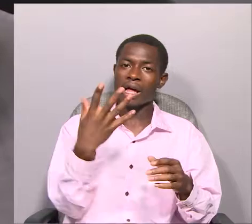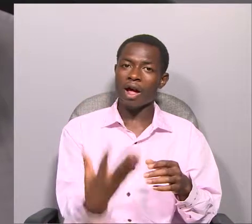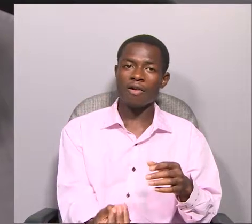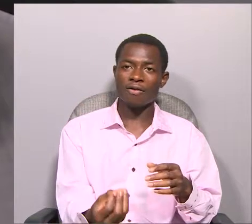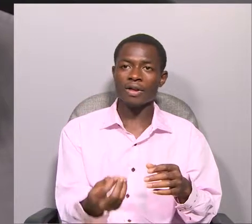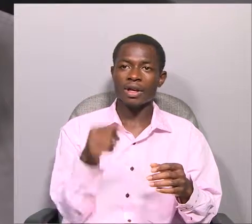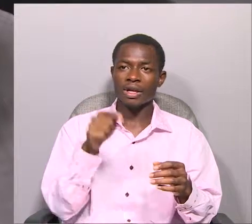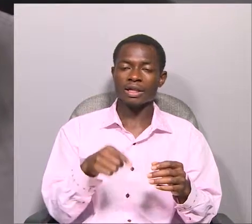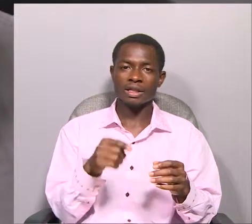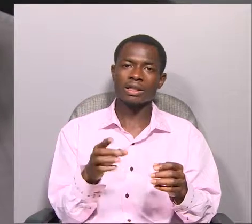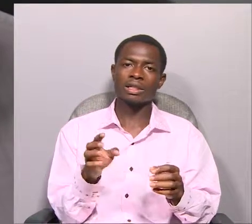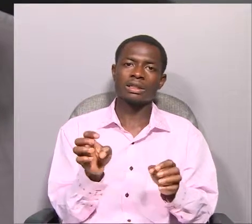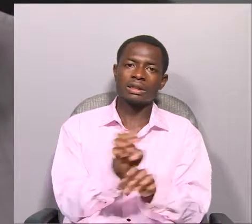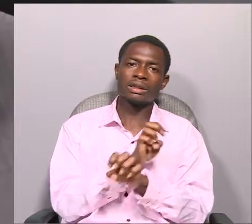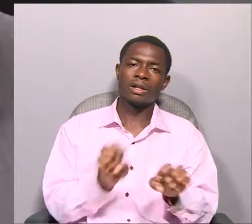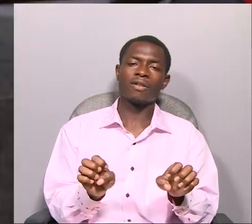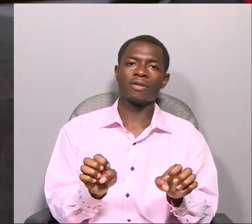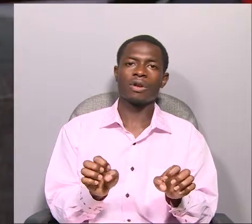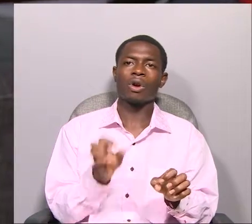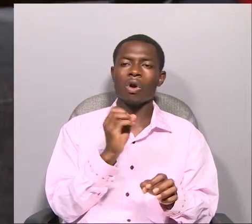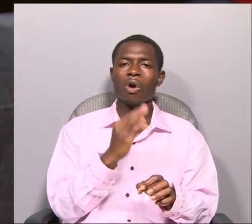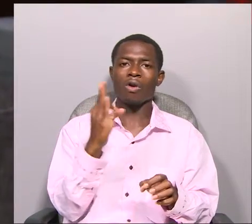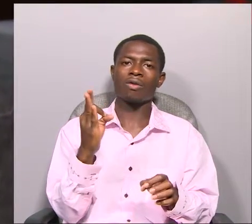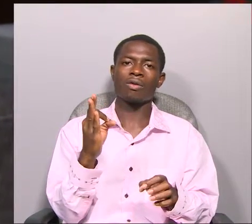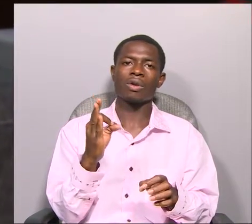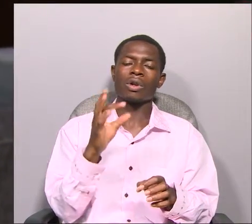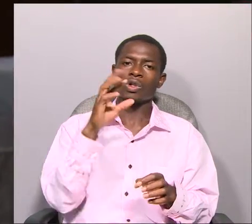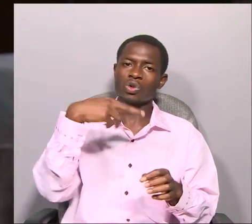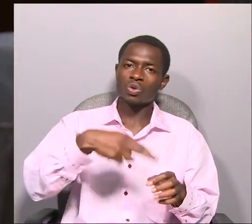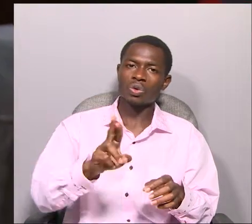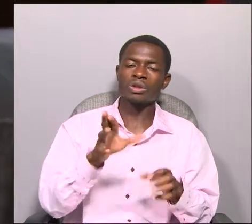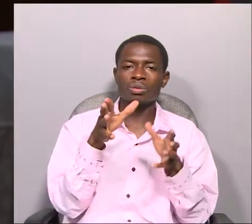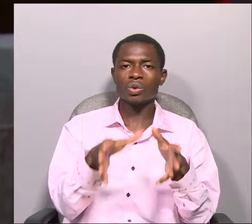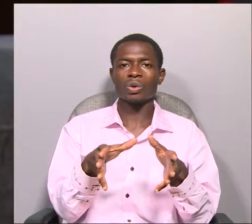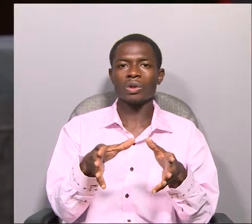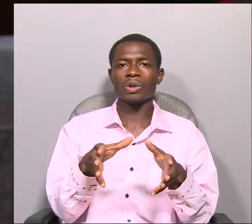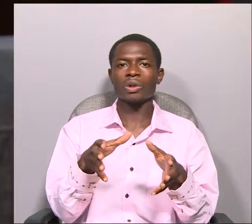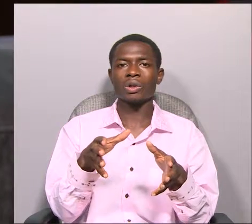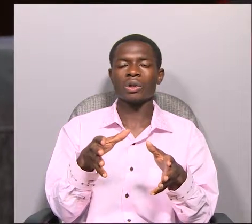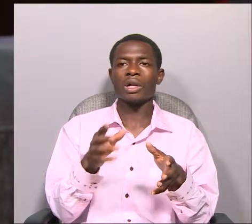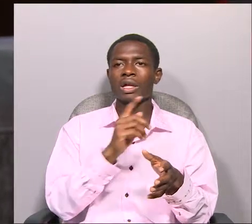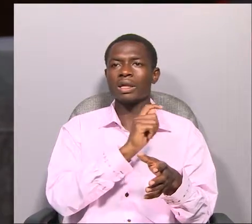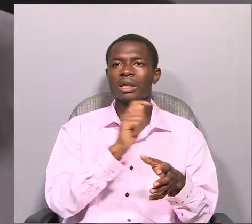available in sufficient abundance is the resources. Even the